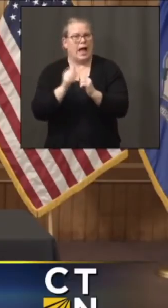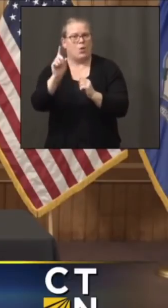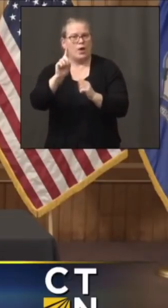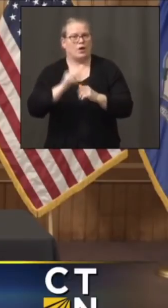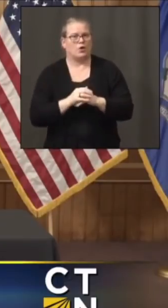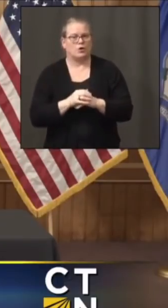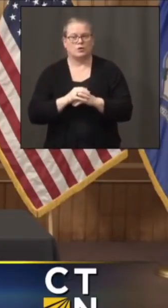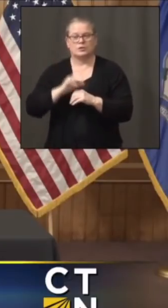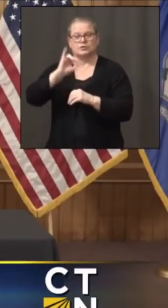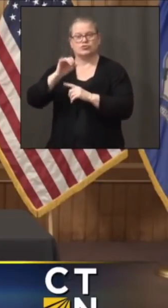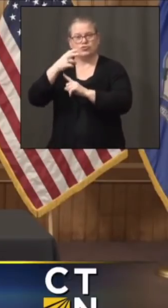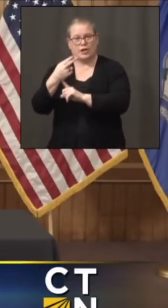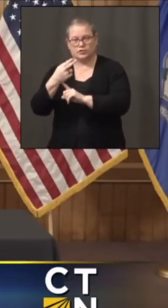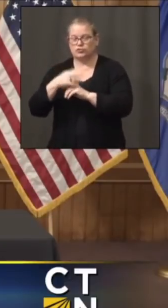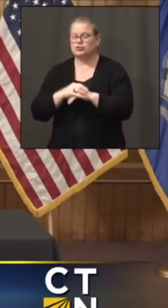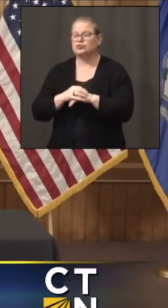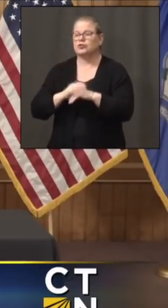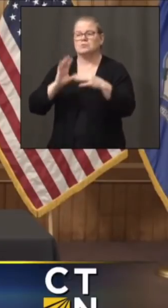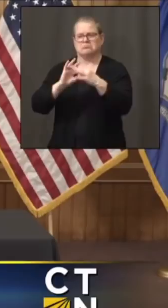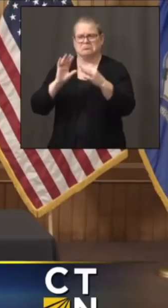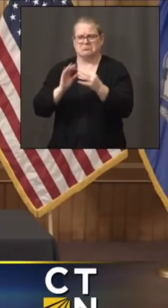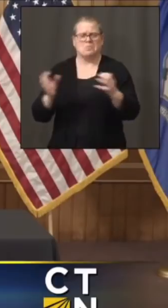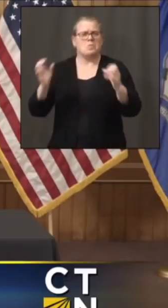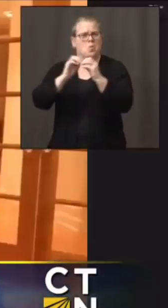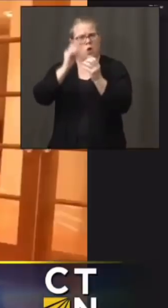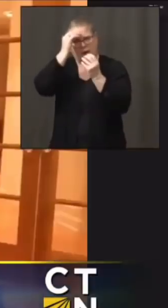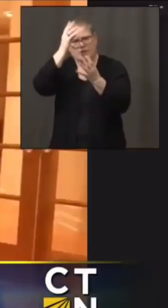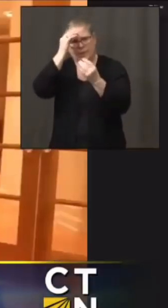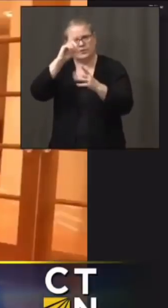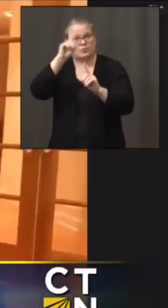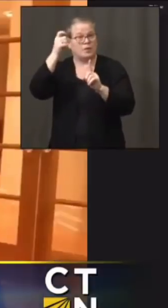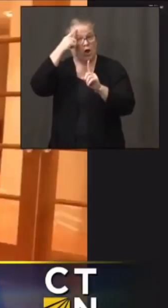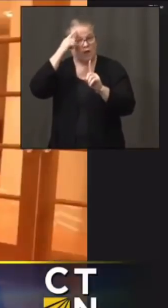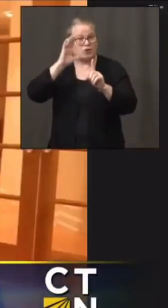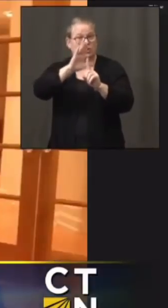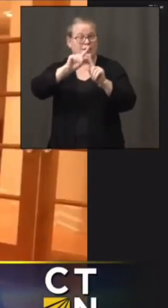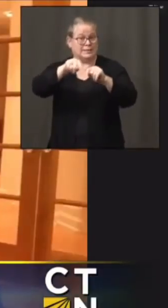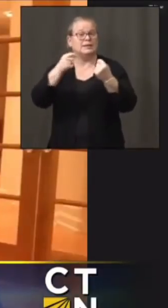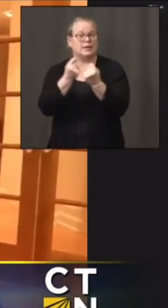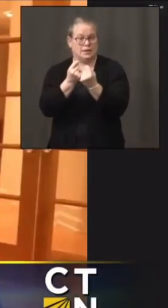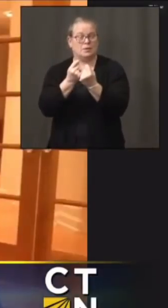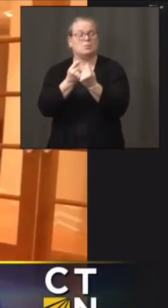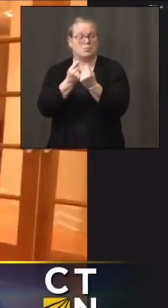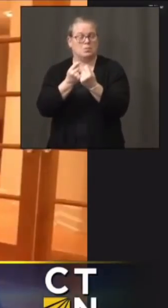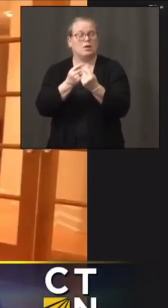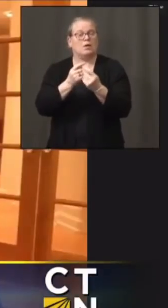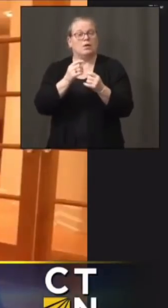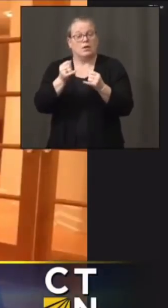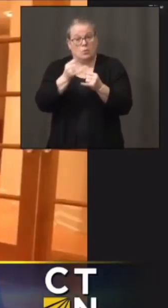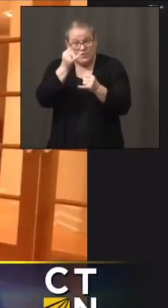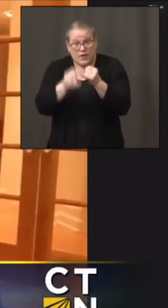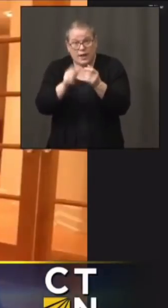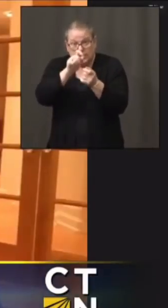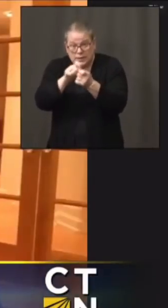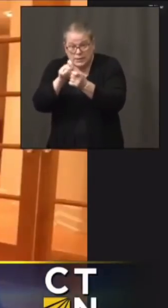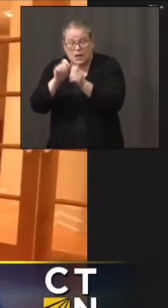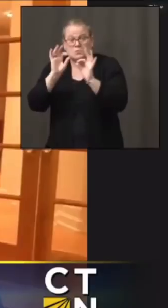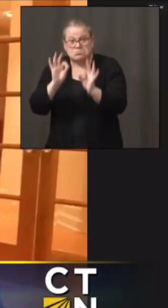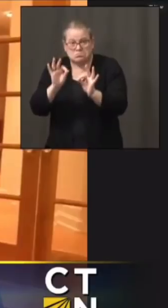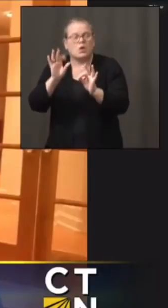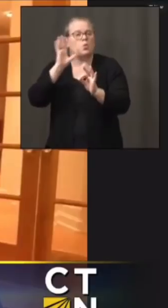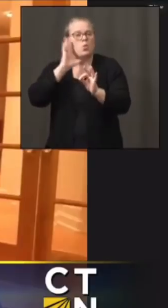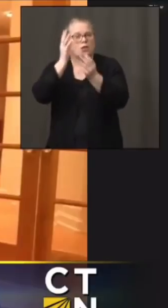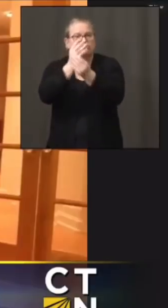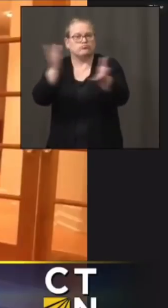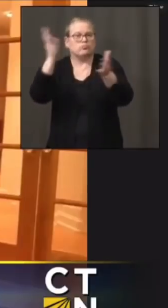So you can expect a lot of additional information to come out from the governor and his team as details are finalized. So there's nothing to go hunting for just yet